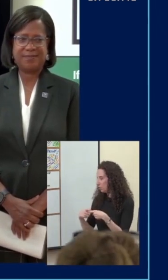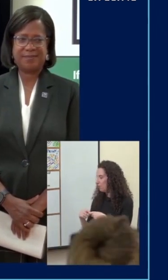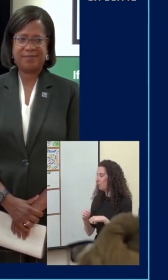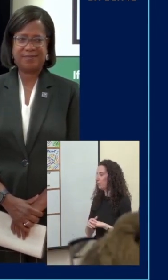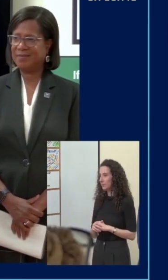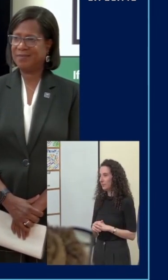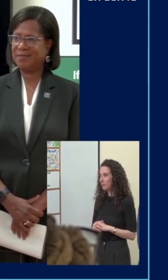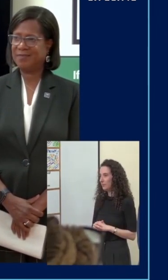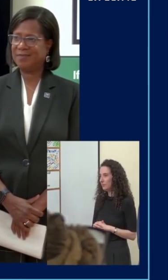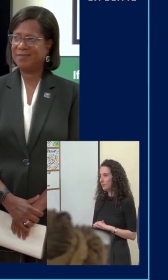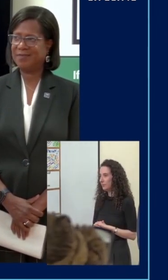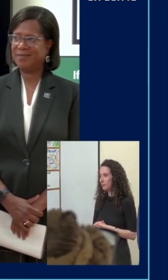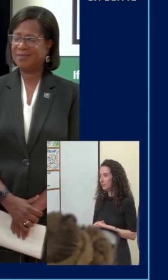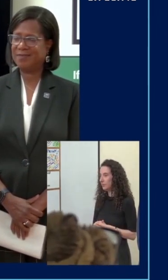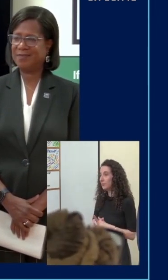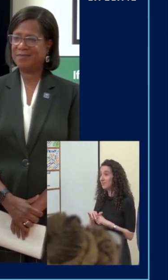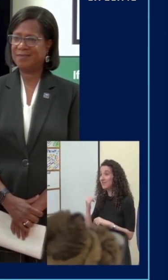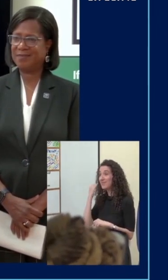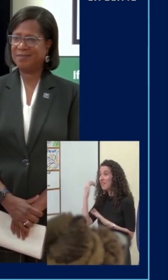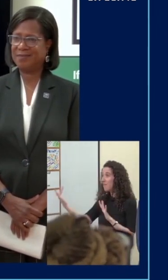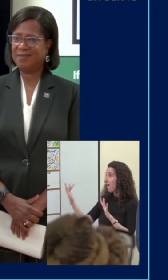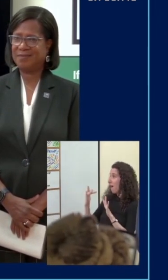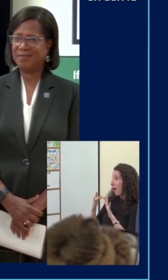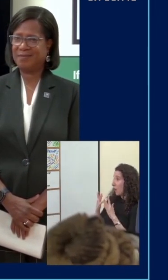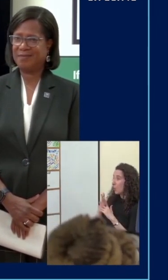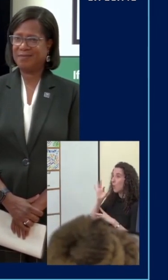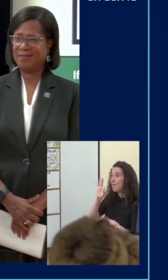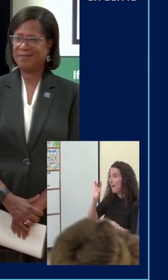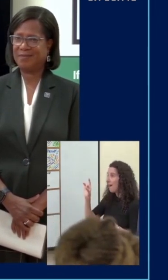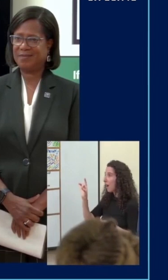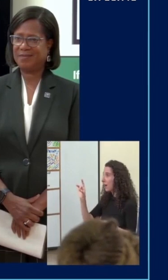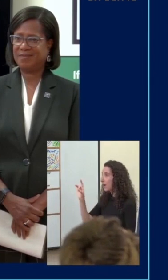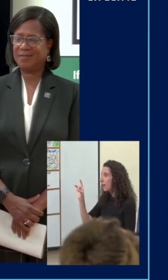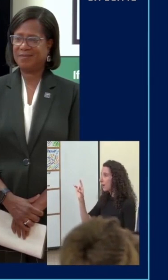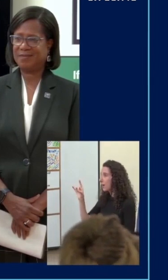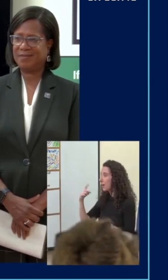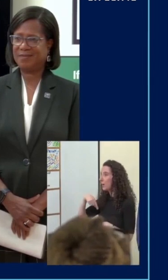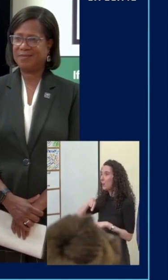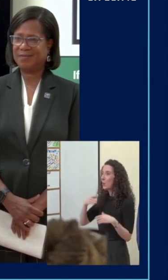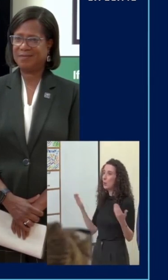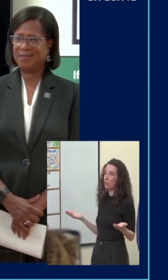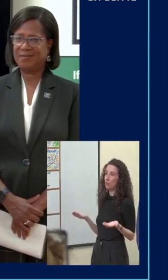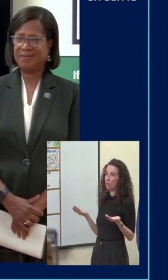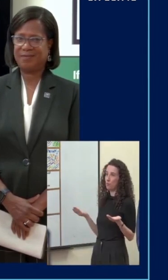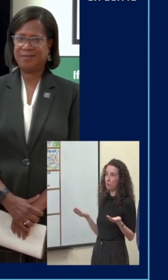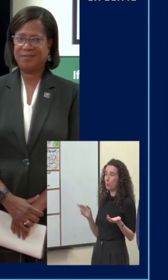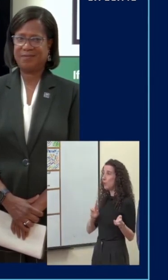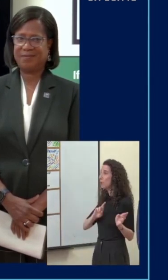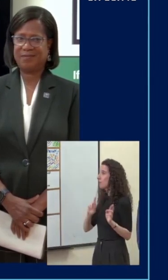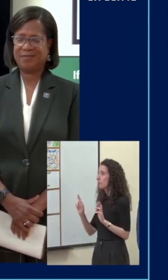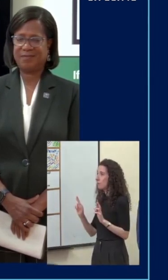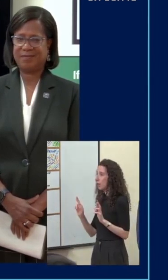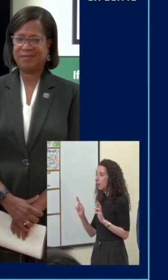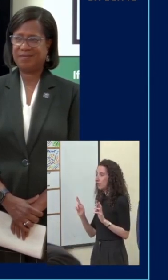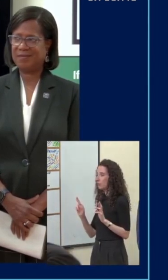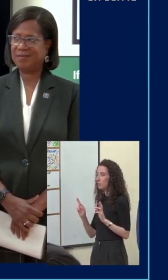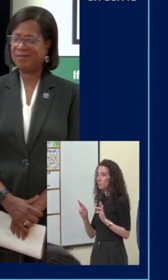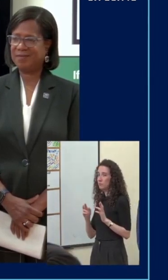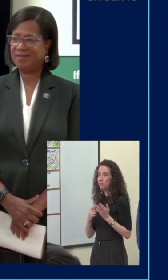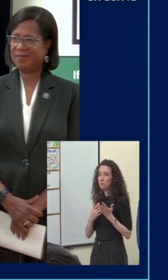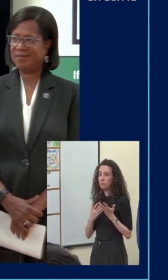988lineadevida.org, we'll be there, we'll talk. Estaremos allí. Hablaremos.